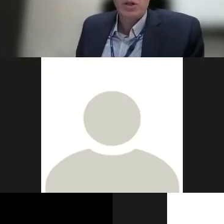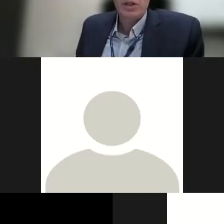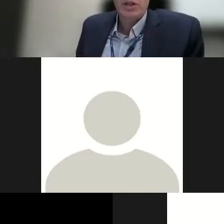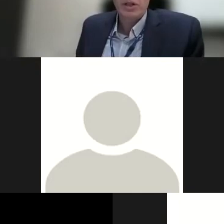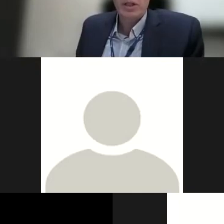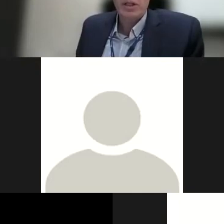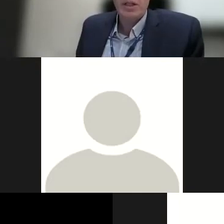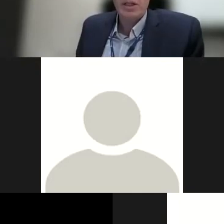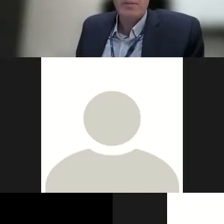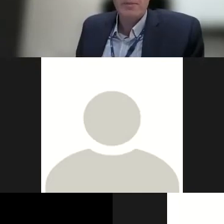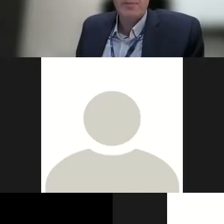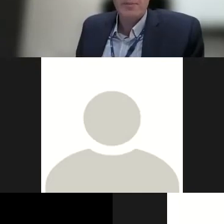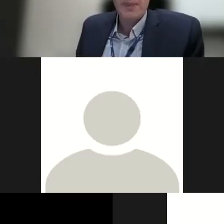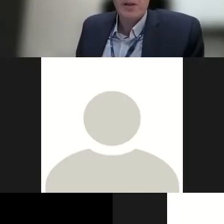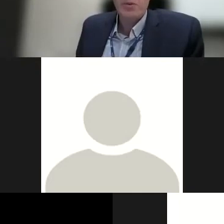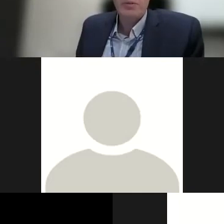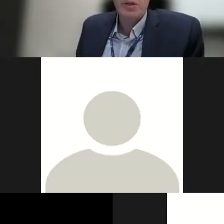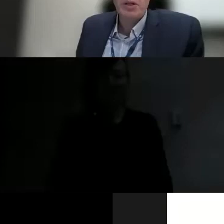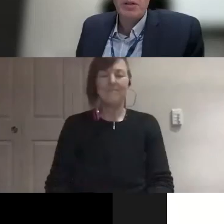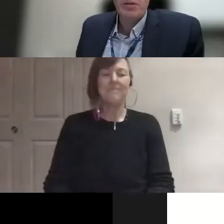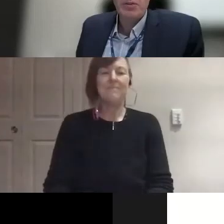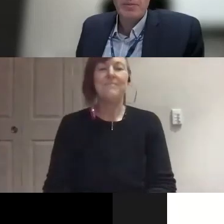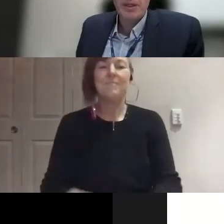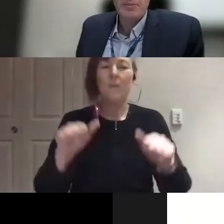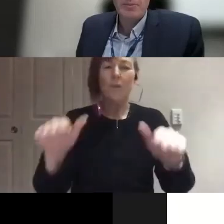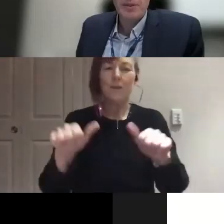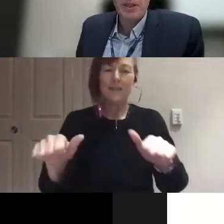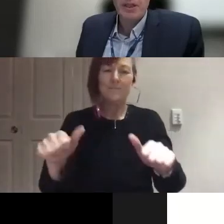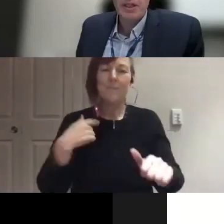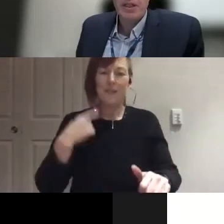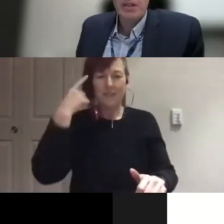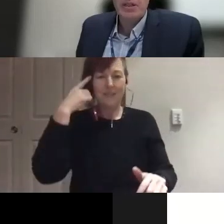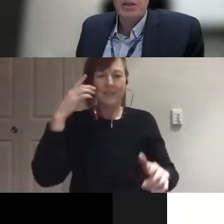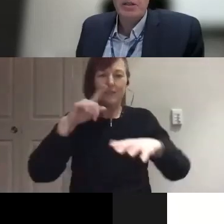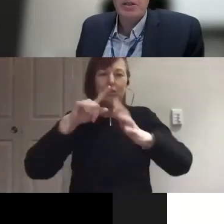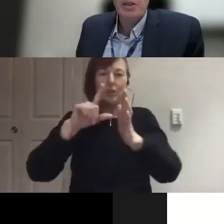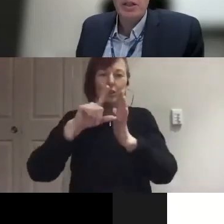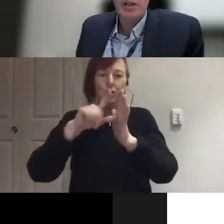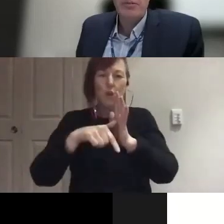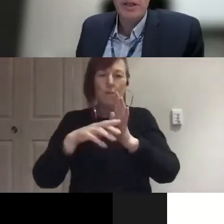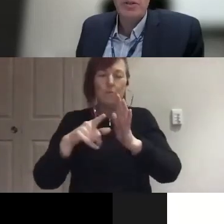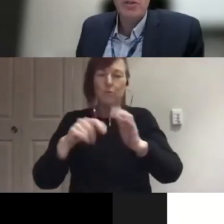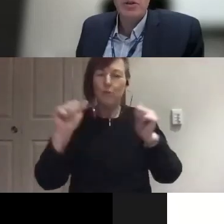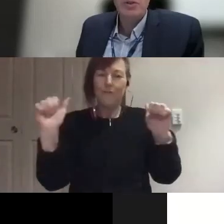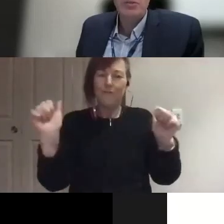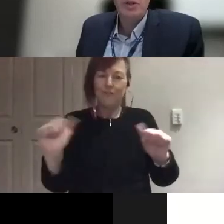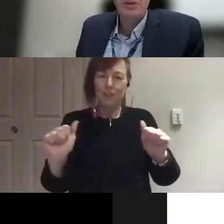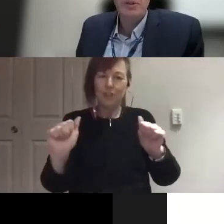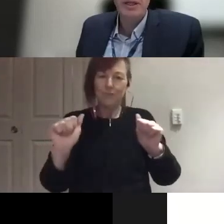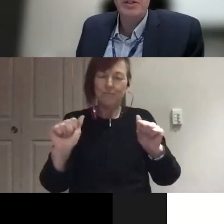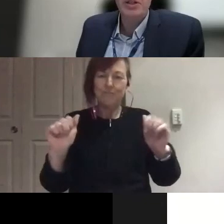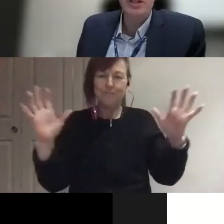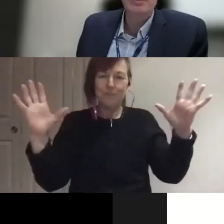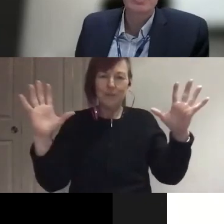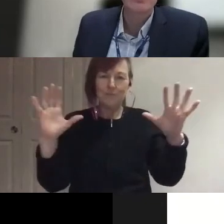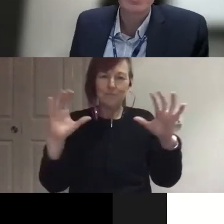All right, I think we might wrap it up there. I think I've managed to scroll to the bottom of the